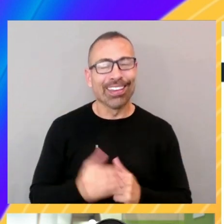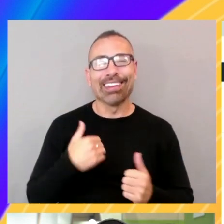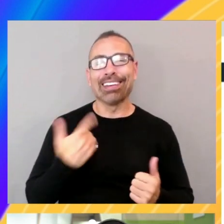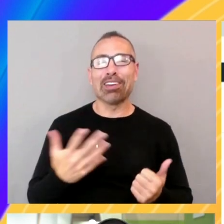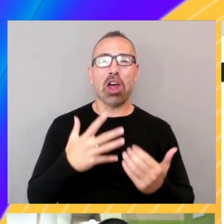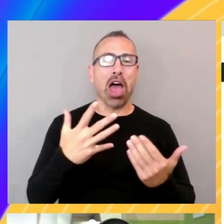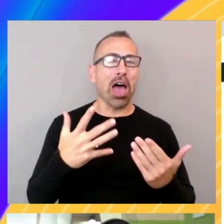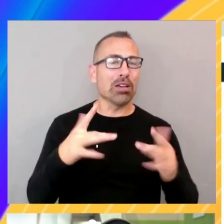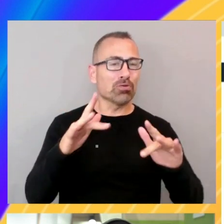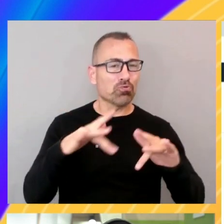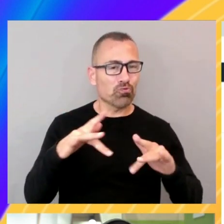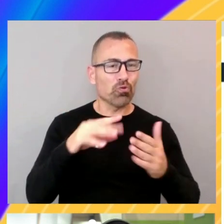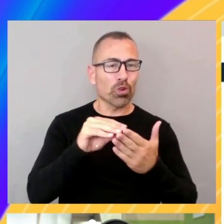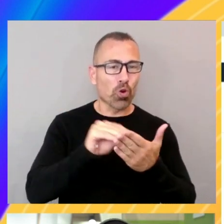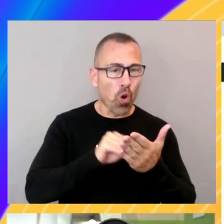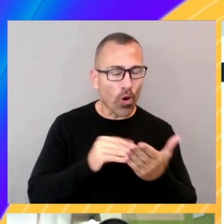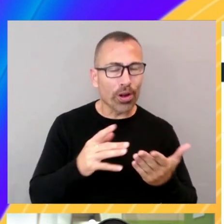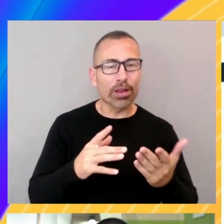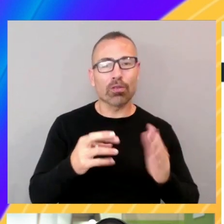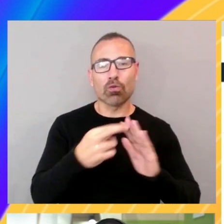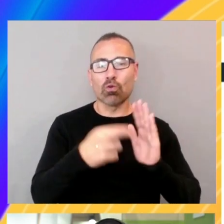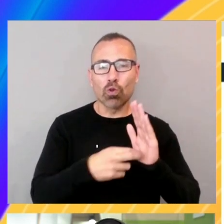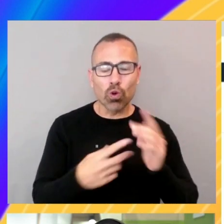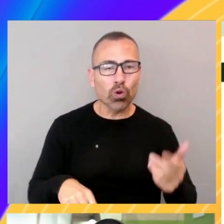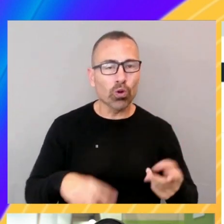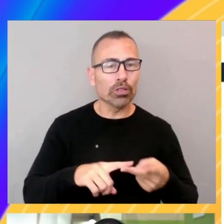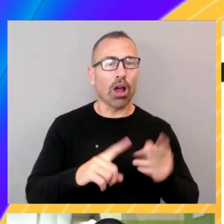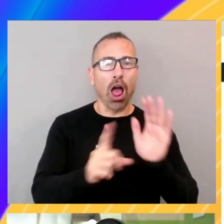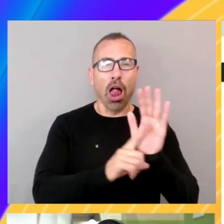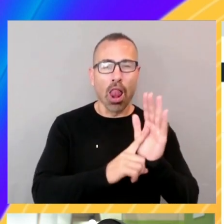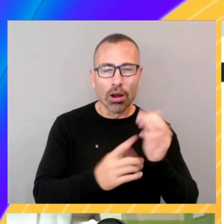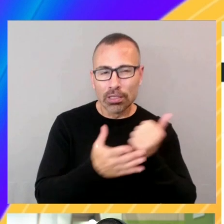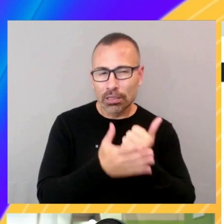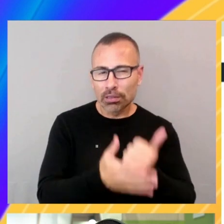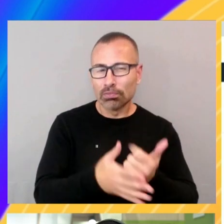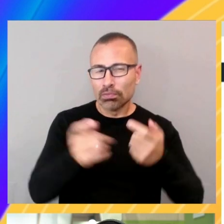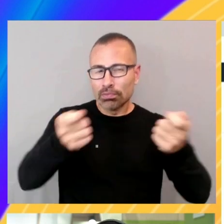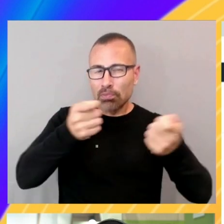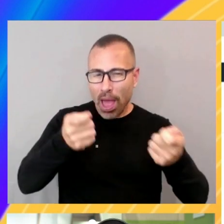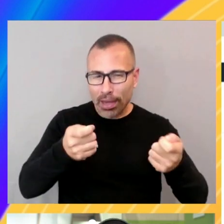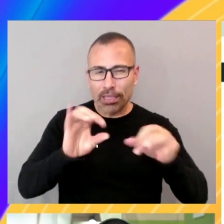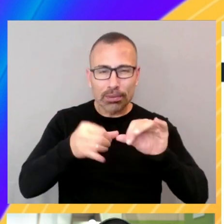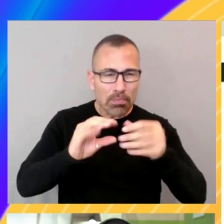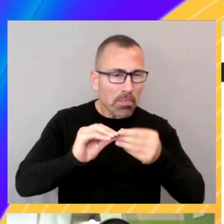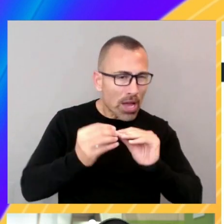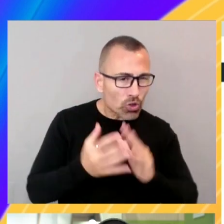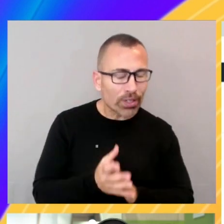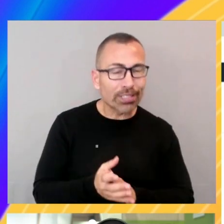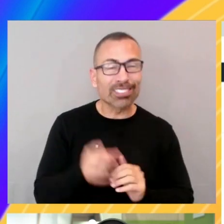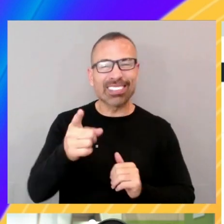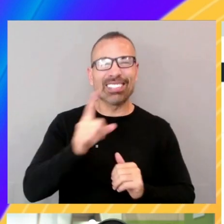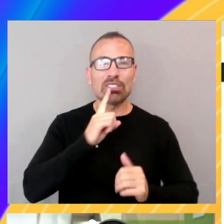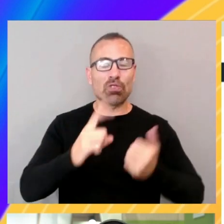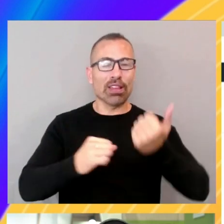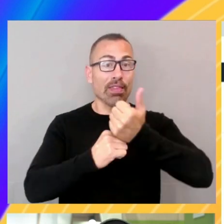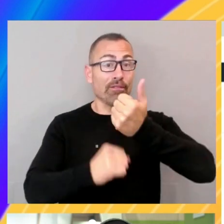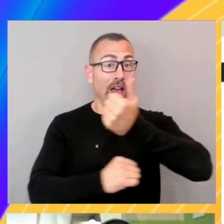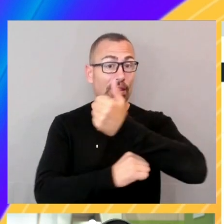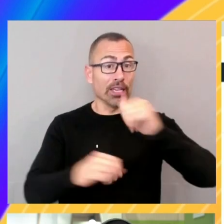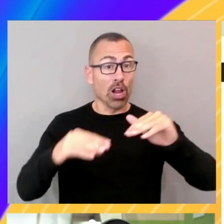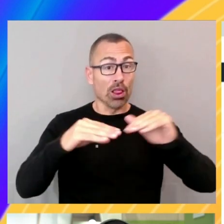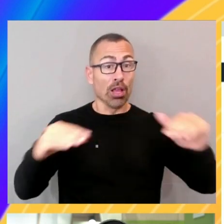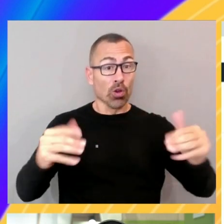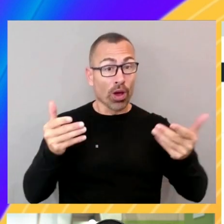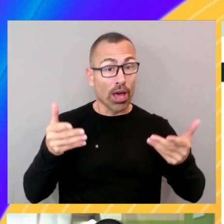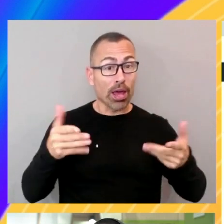your metrics. So this is getting you that kind of foundational layer and gets you started.